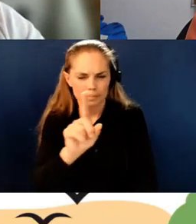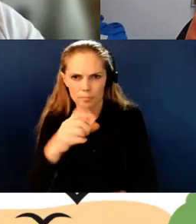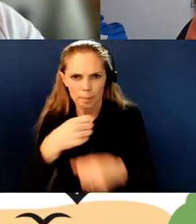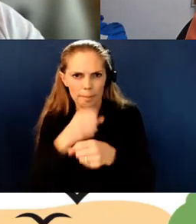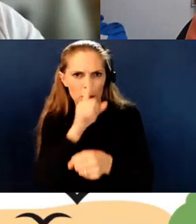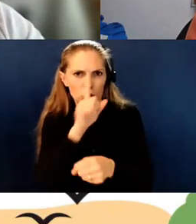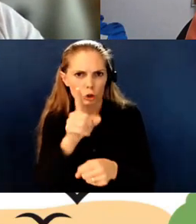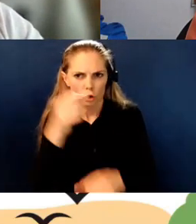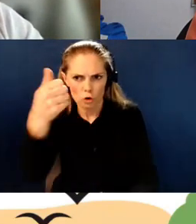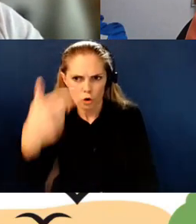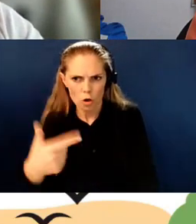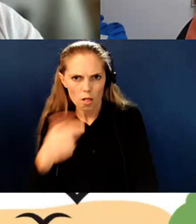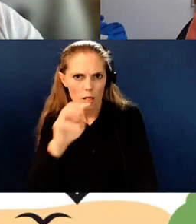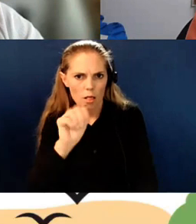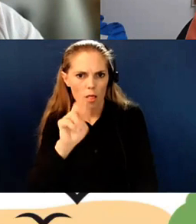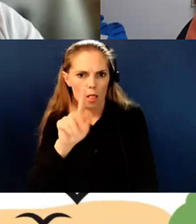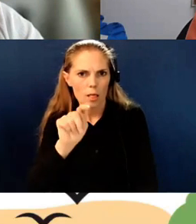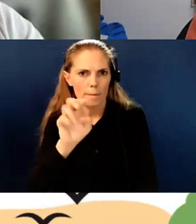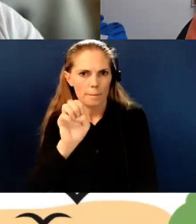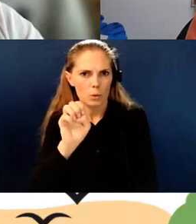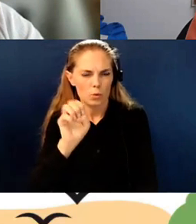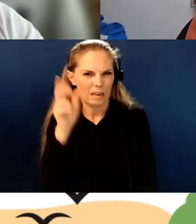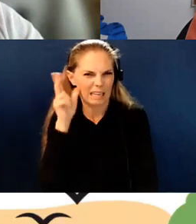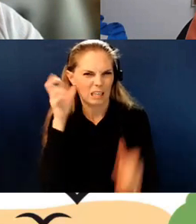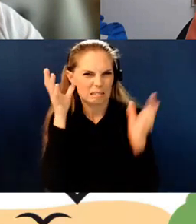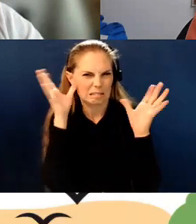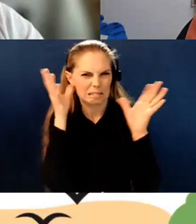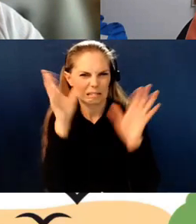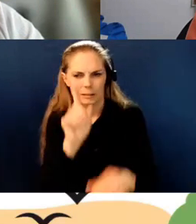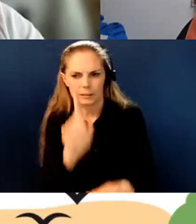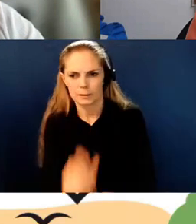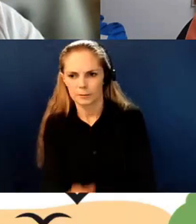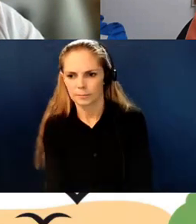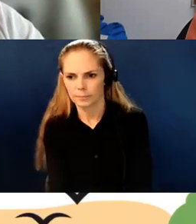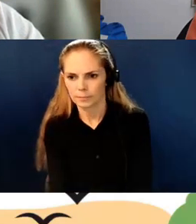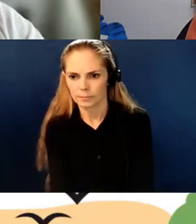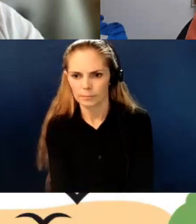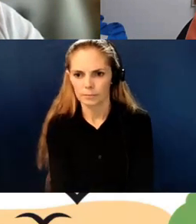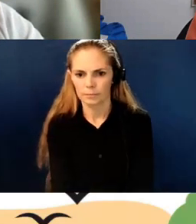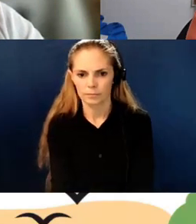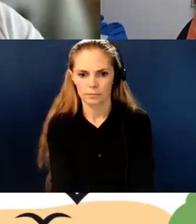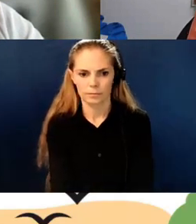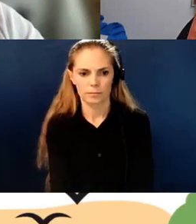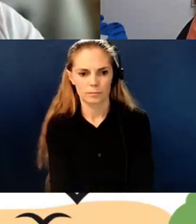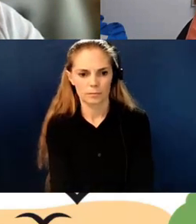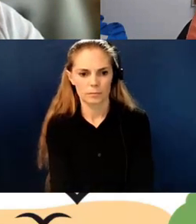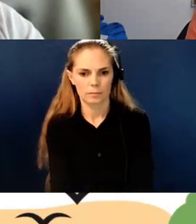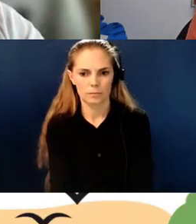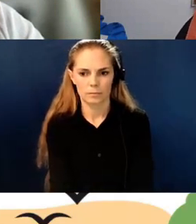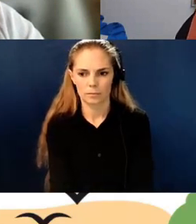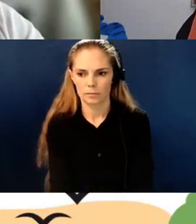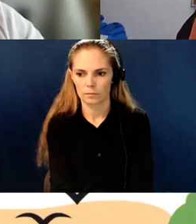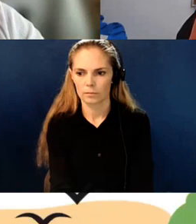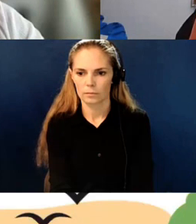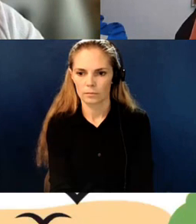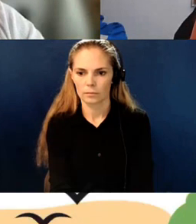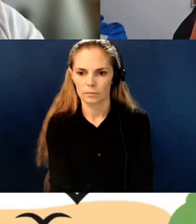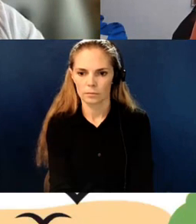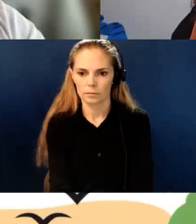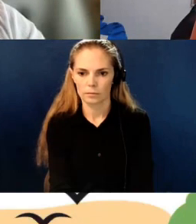it's causing a bit of a audio feedback here. So let's see, hopefully we caught everyone.